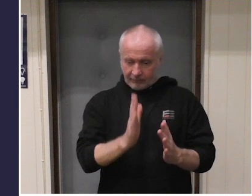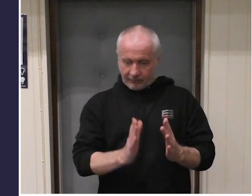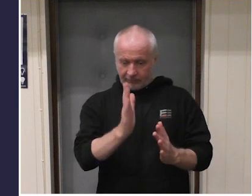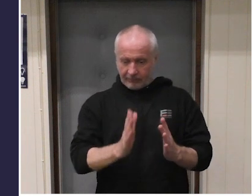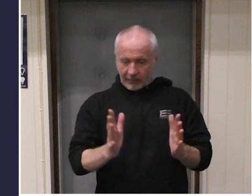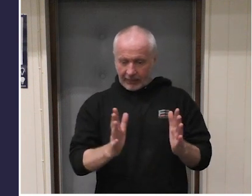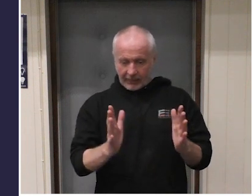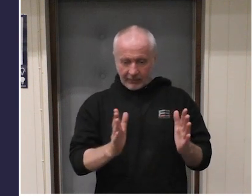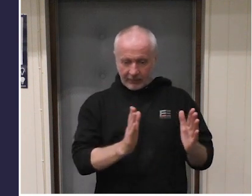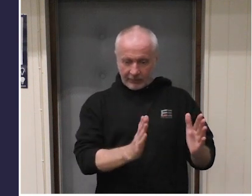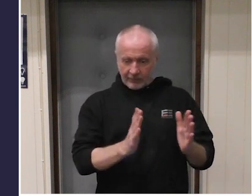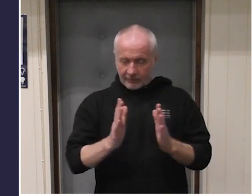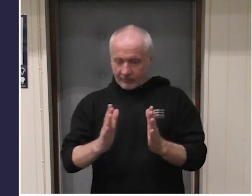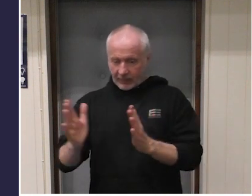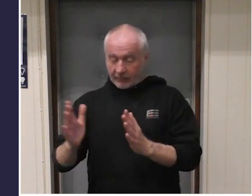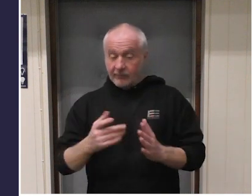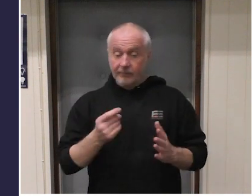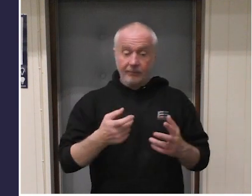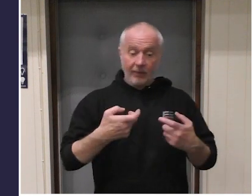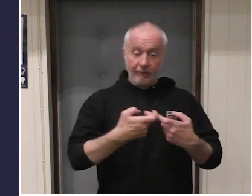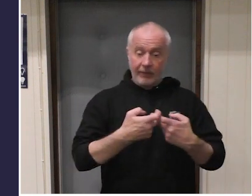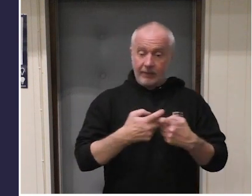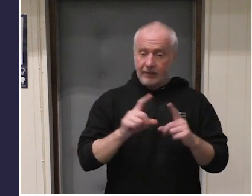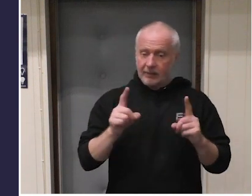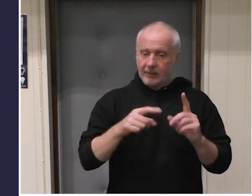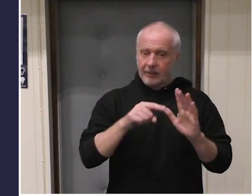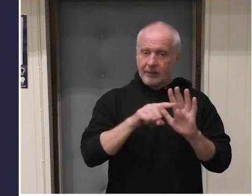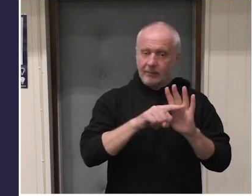there? And what are the physics principles behind that?